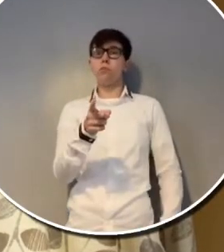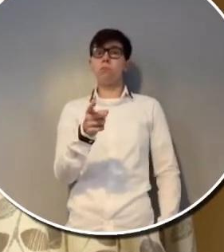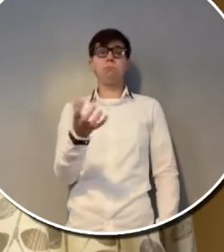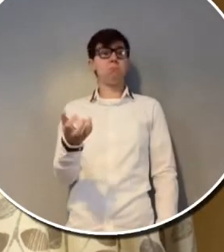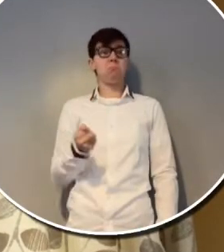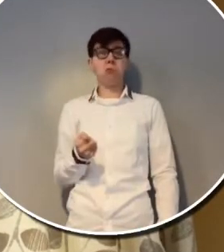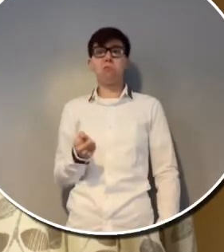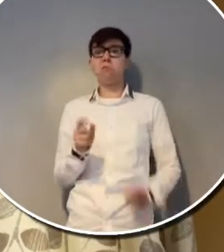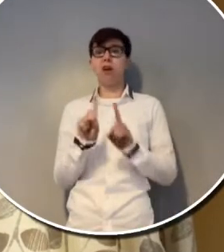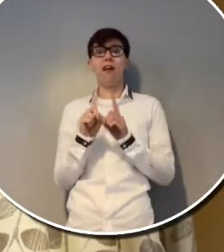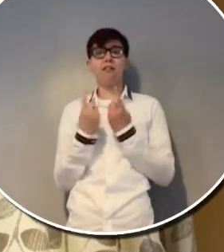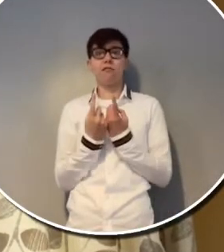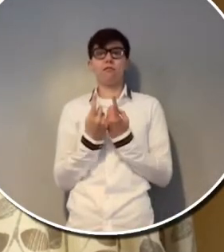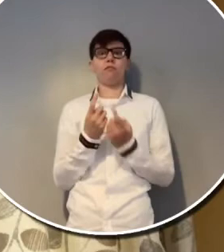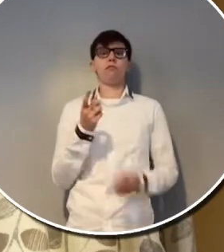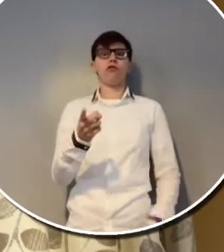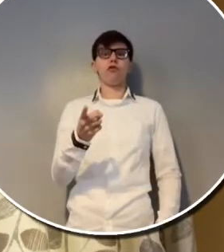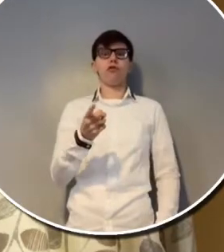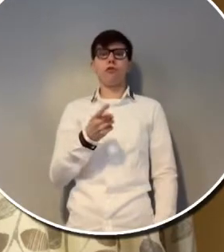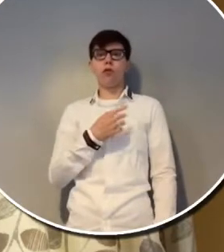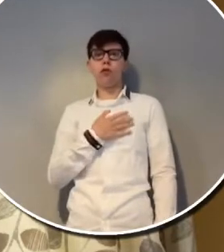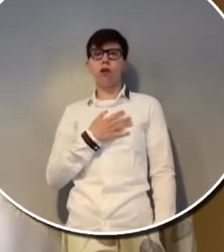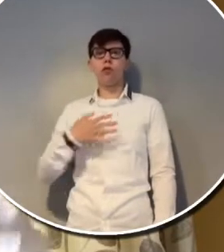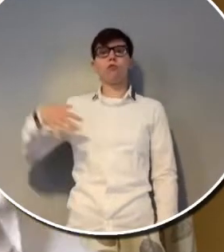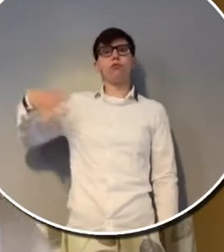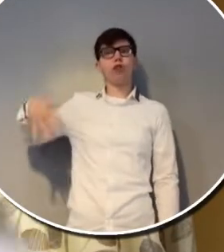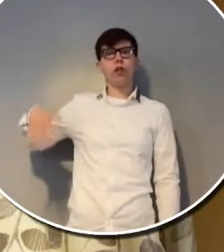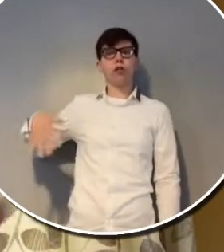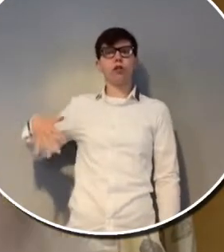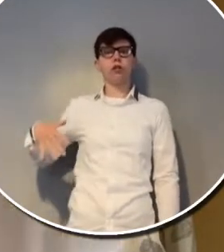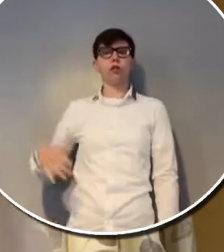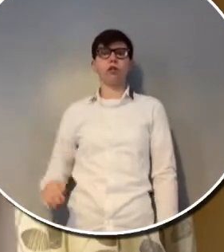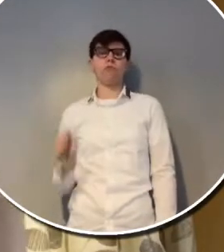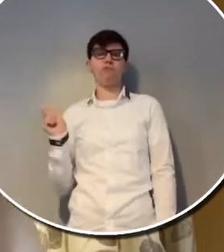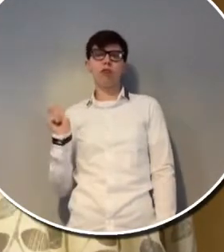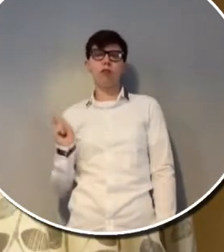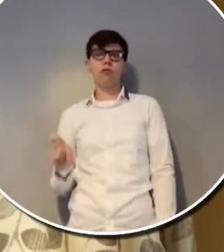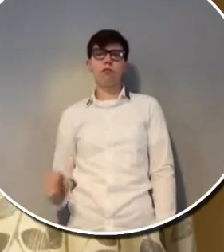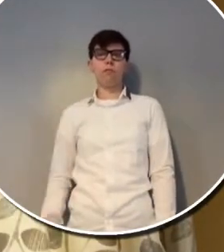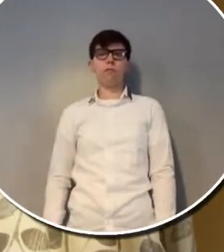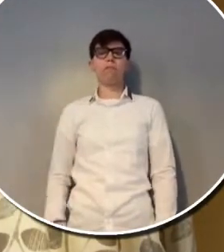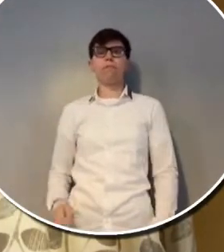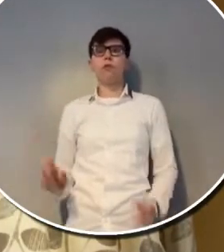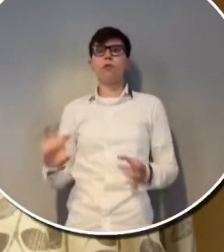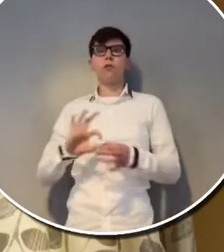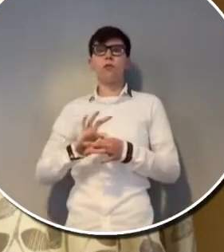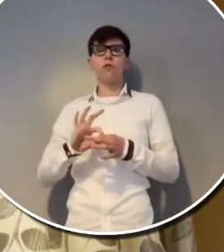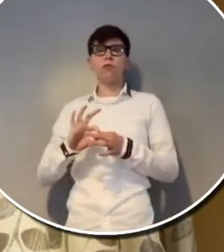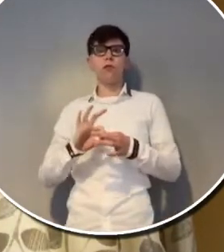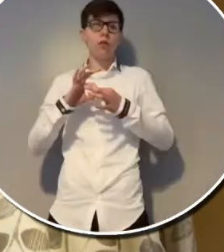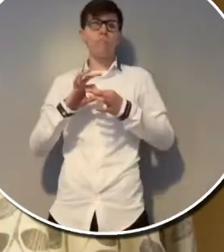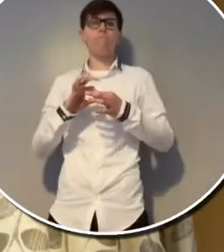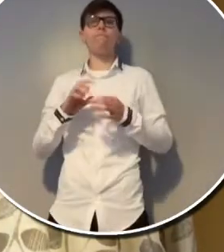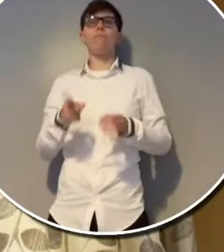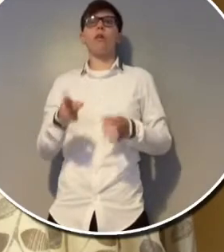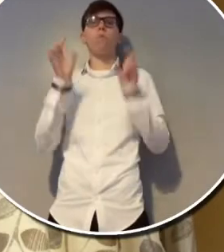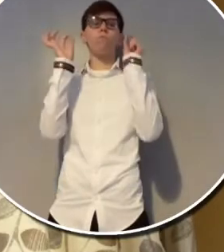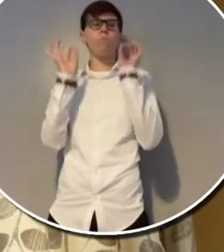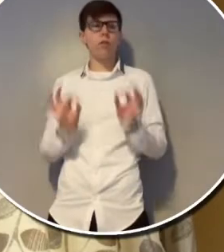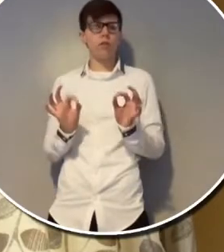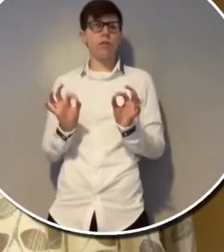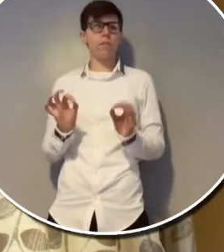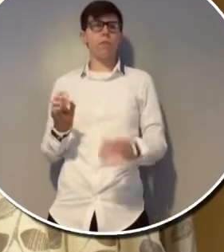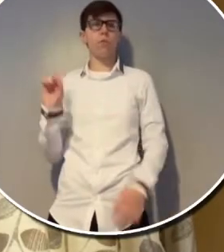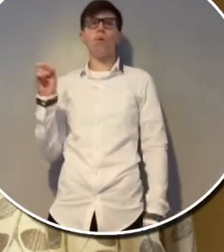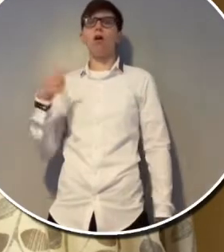would be absolutely brilliant. And what I'm going to use instead of the nets is a tea towel. We're going to do a little bit of hiding behind that later